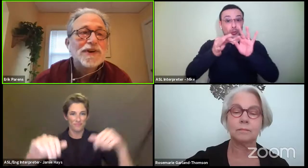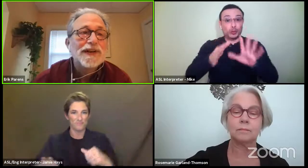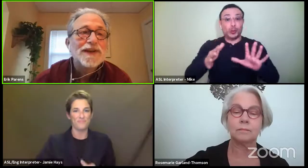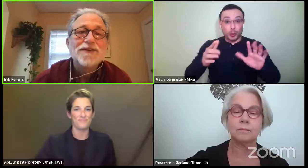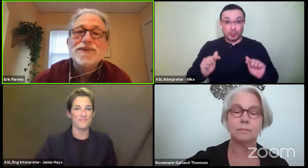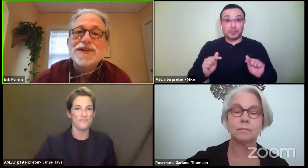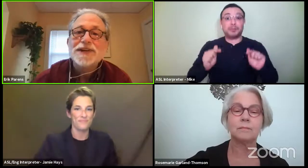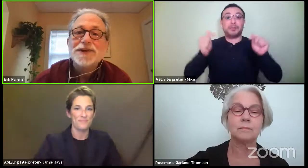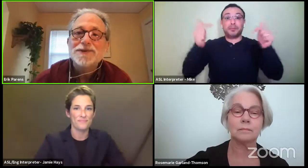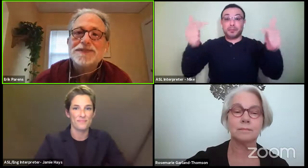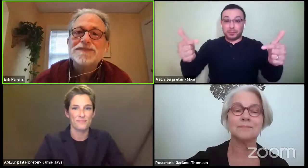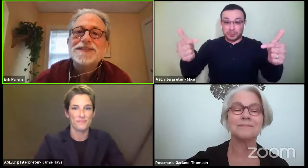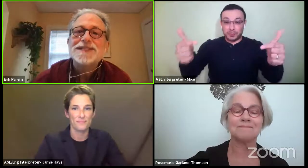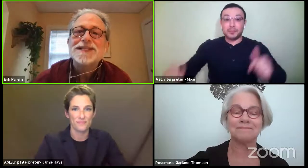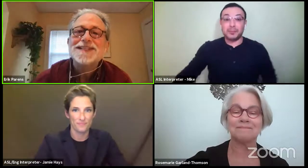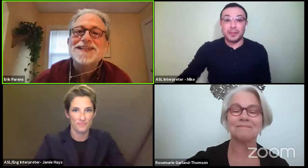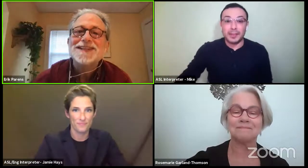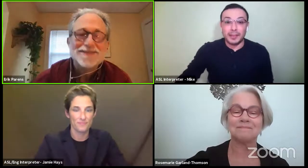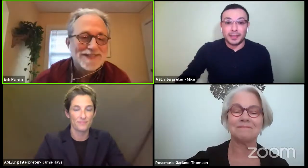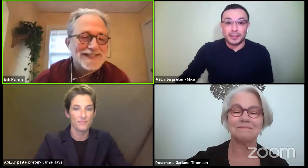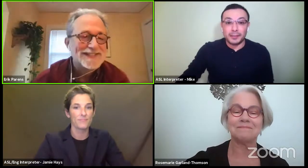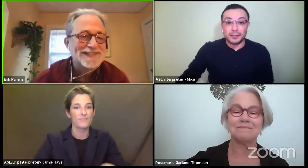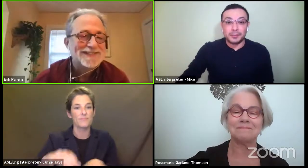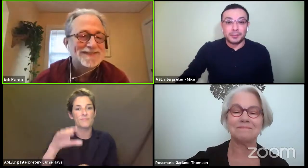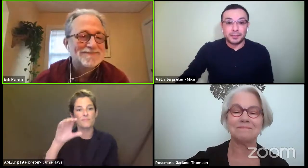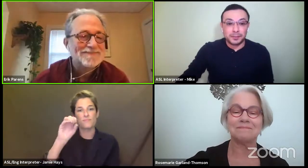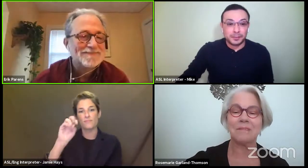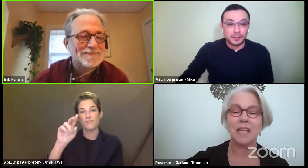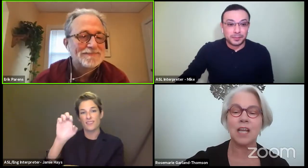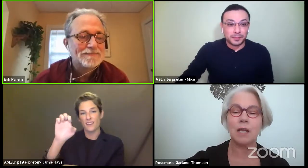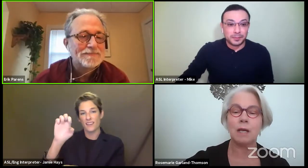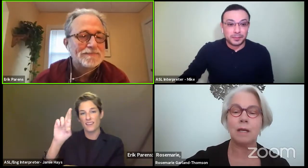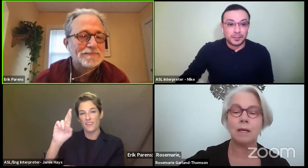we're turning it over to you to facilitate the conversation.